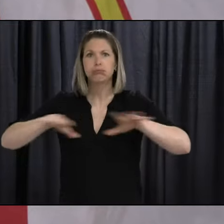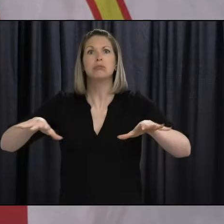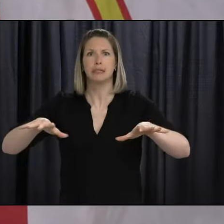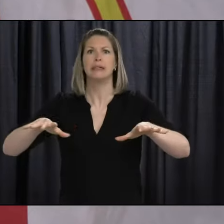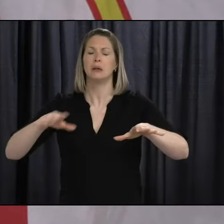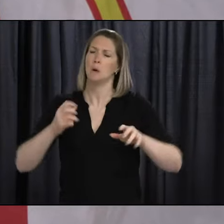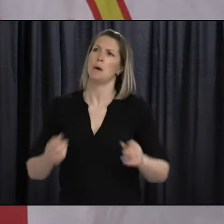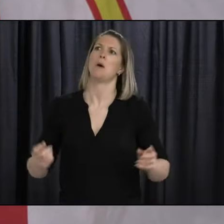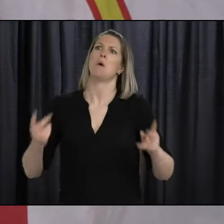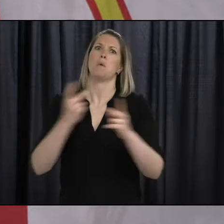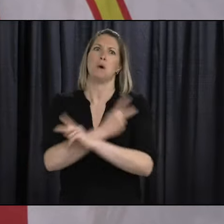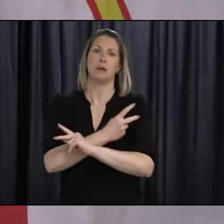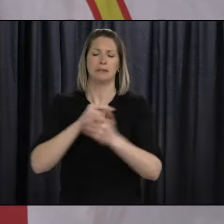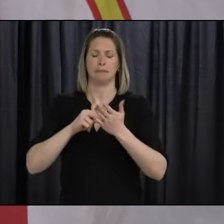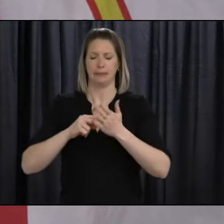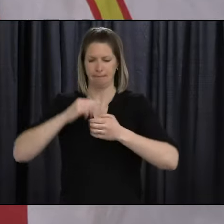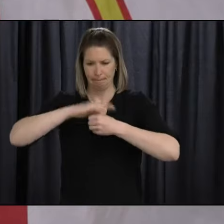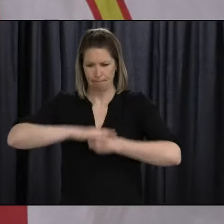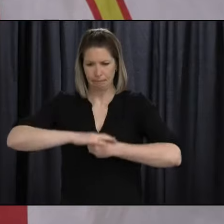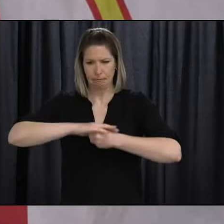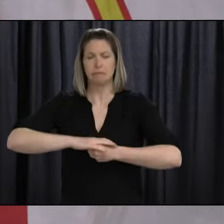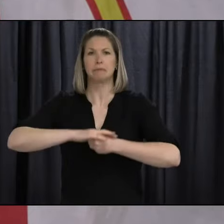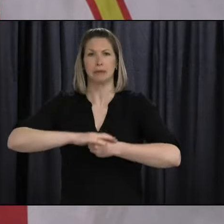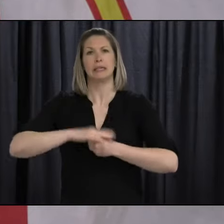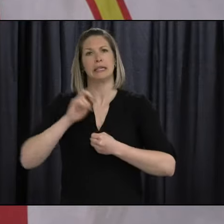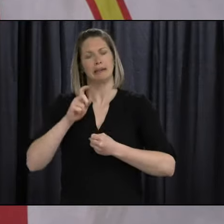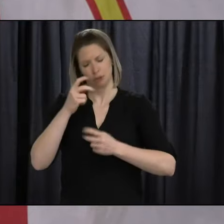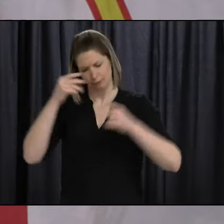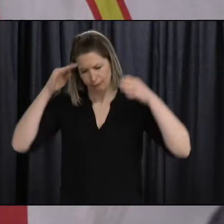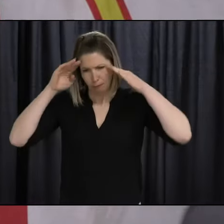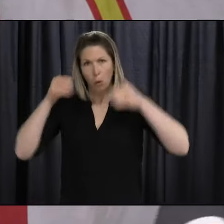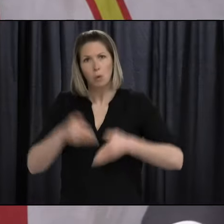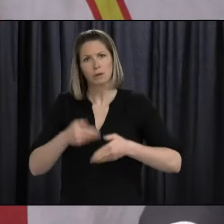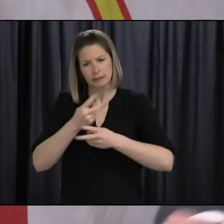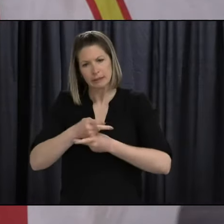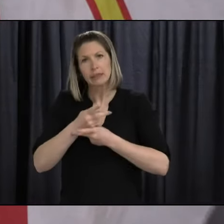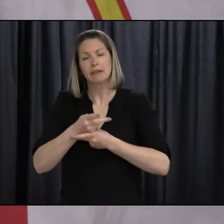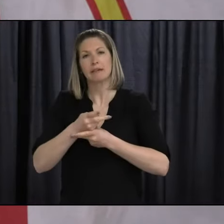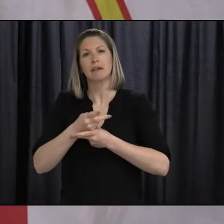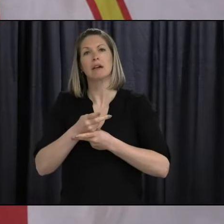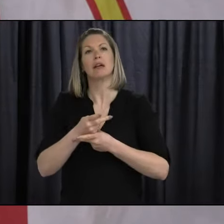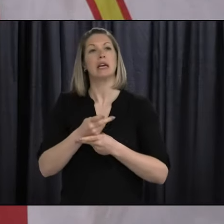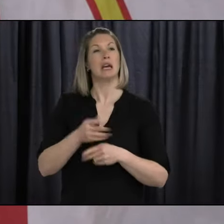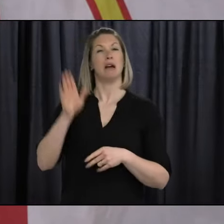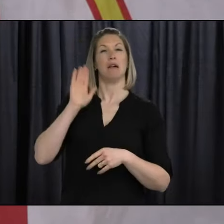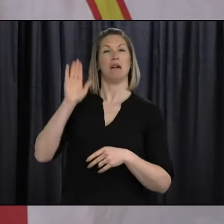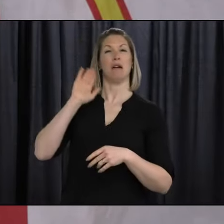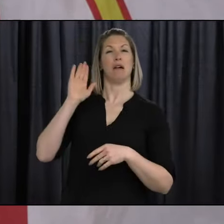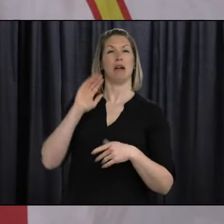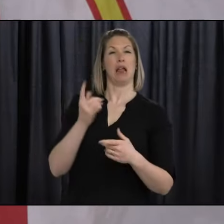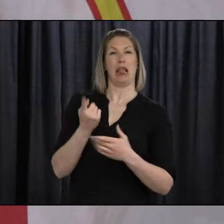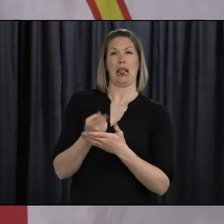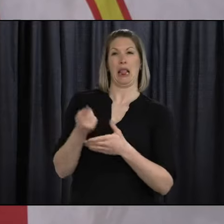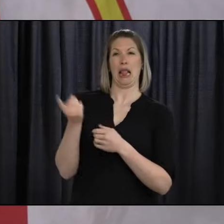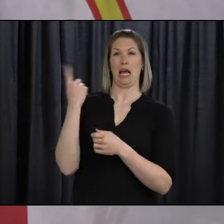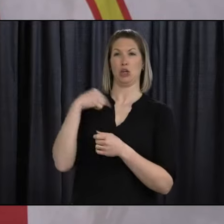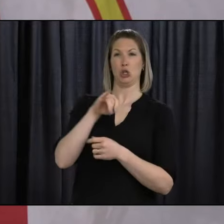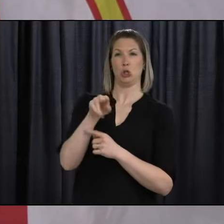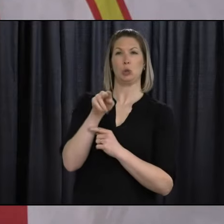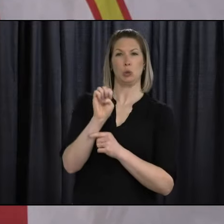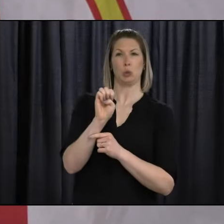of 2017, with a large group of people, including the Minister, we released the Towards Recovery Action Plan. The plan